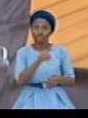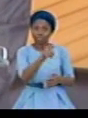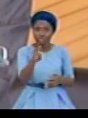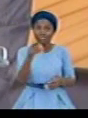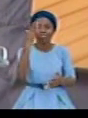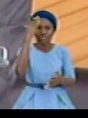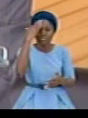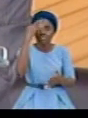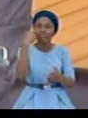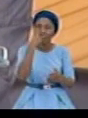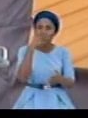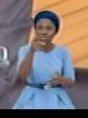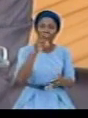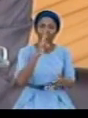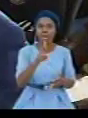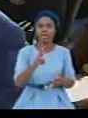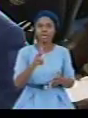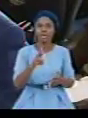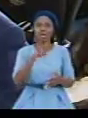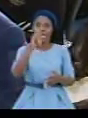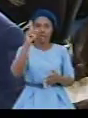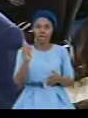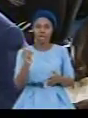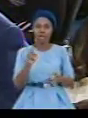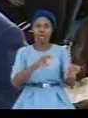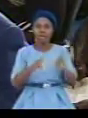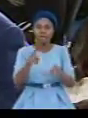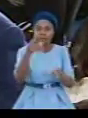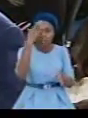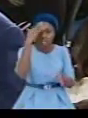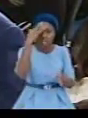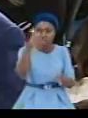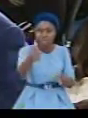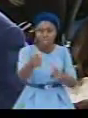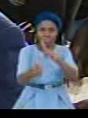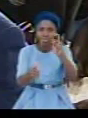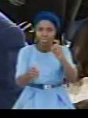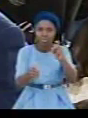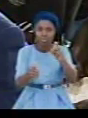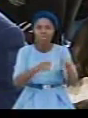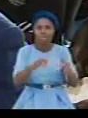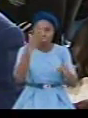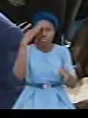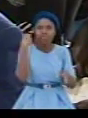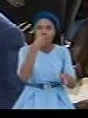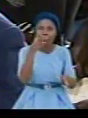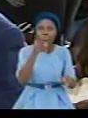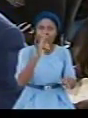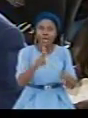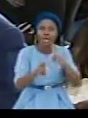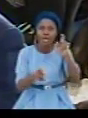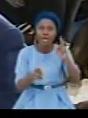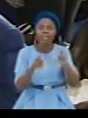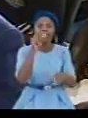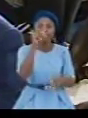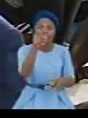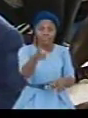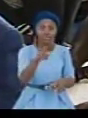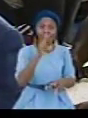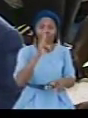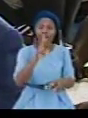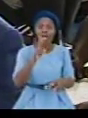are. Do you know who you are? I said, do you know who you are? You're an heir of the